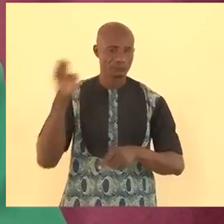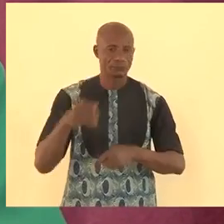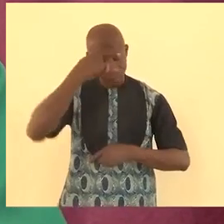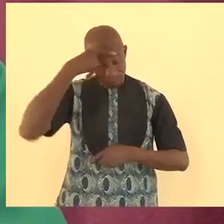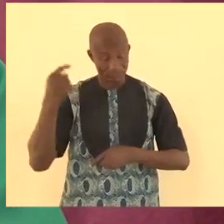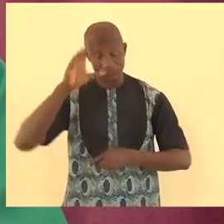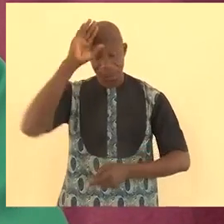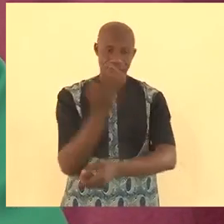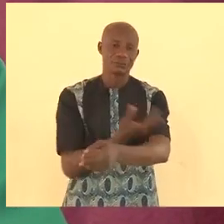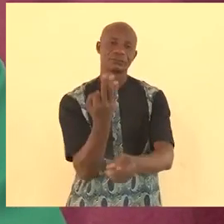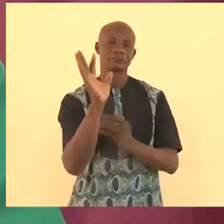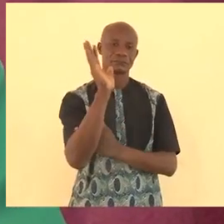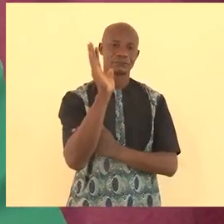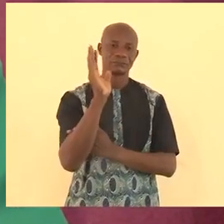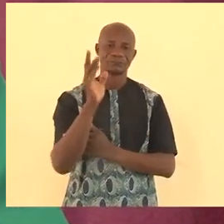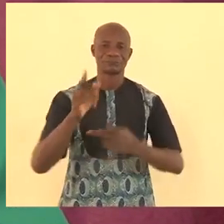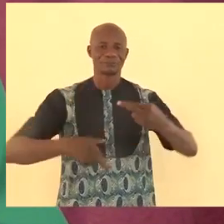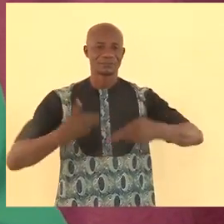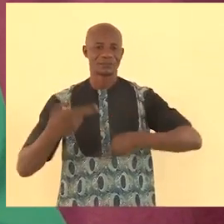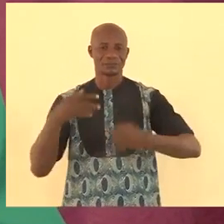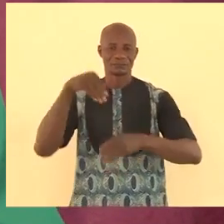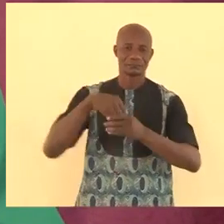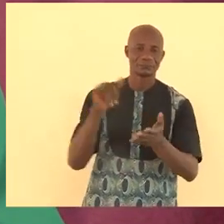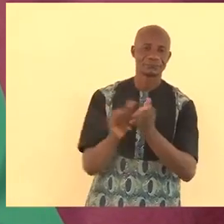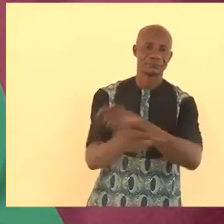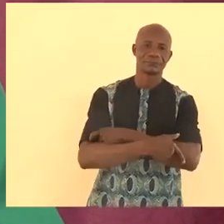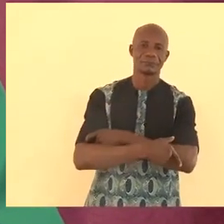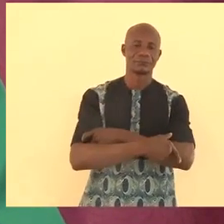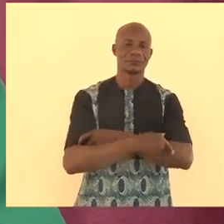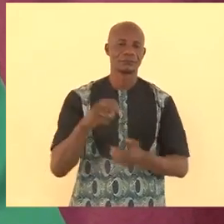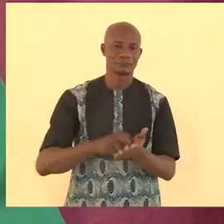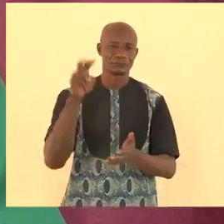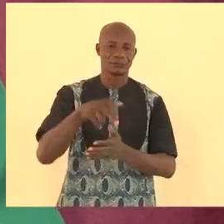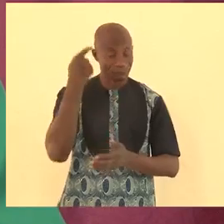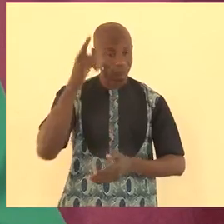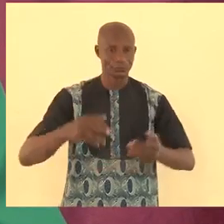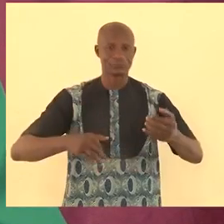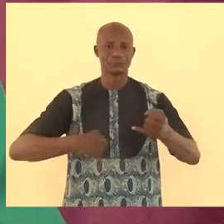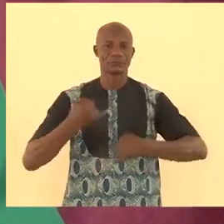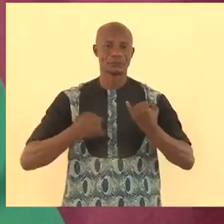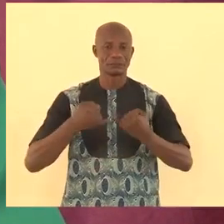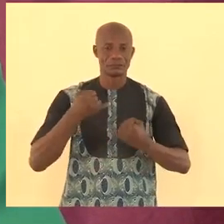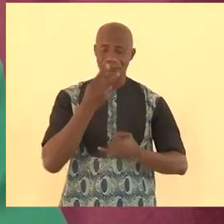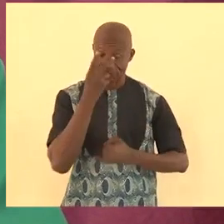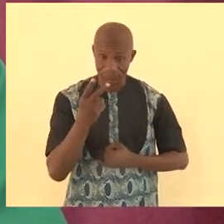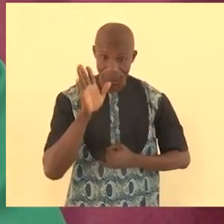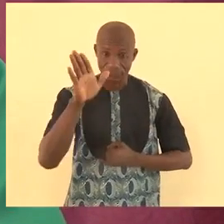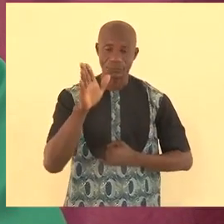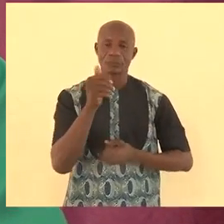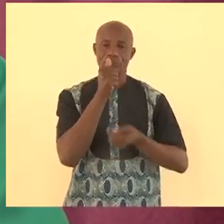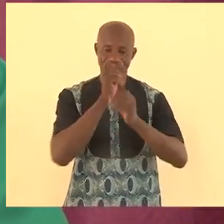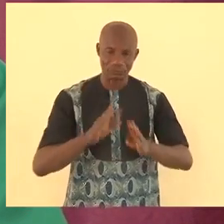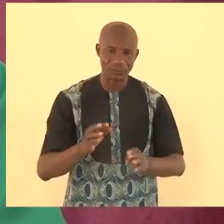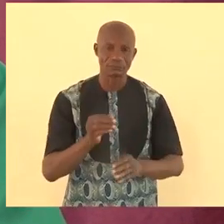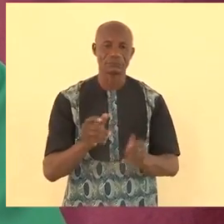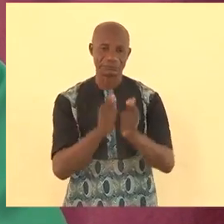on account of the Son of Man. Rejoice in that day and leap for joy, for behold, your